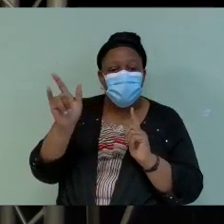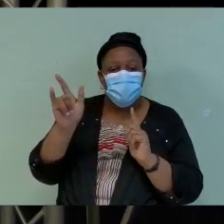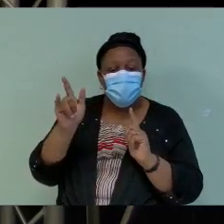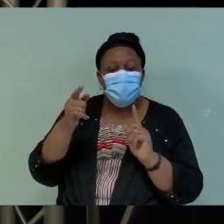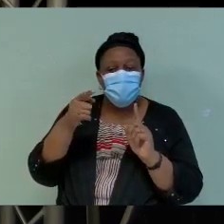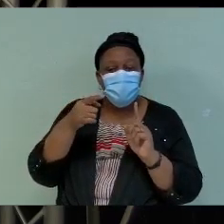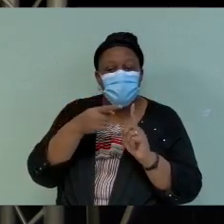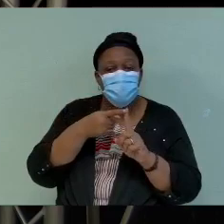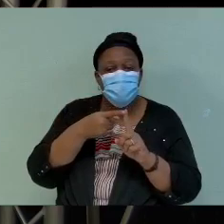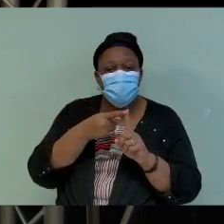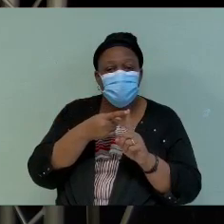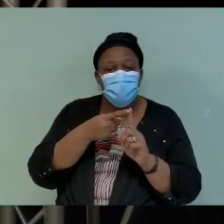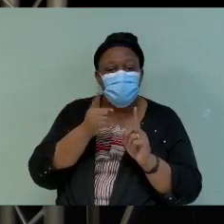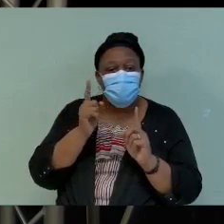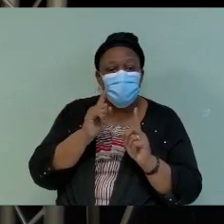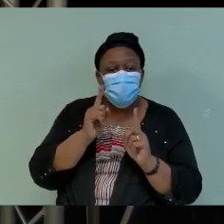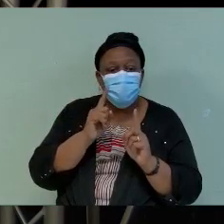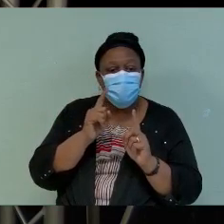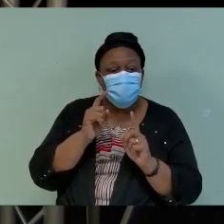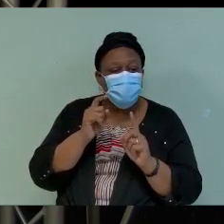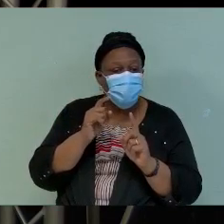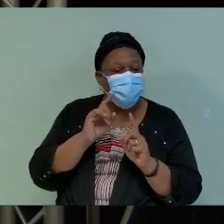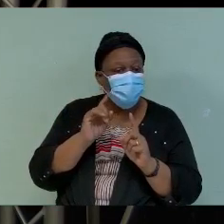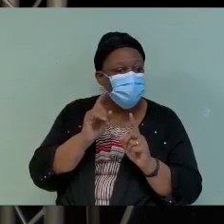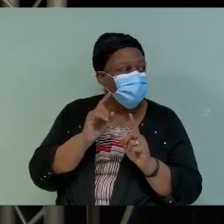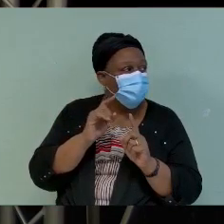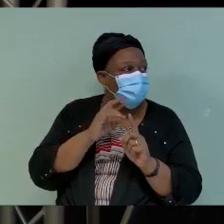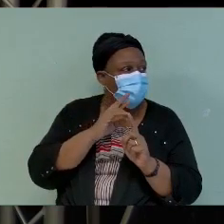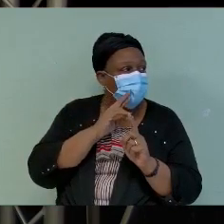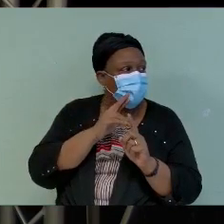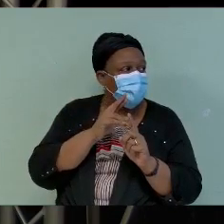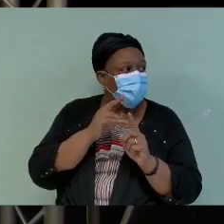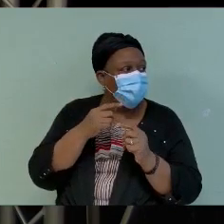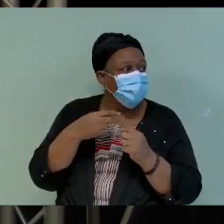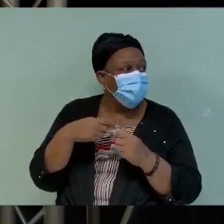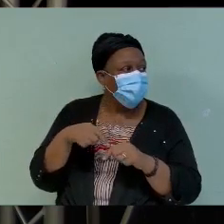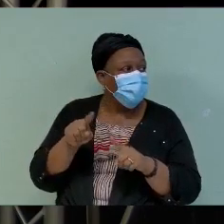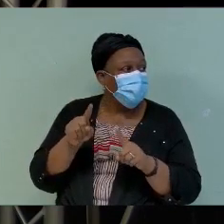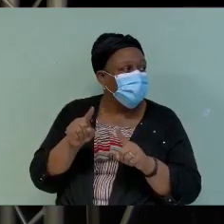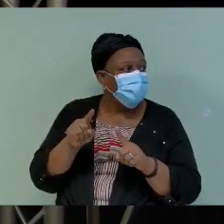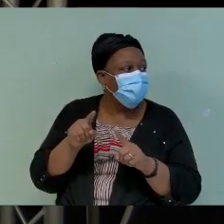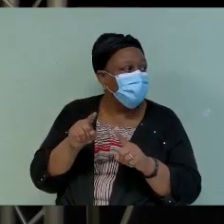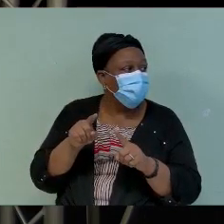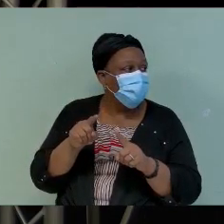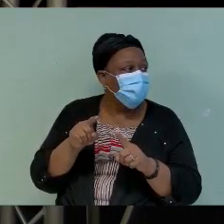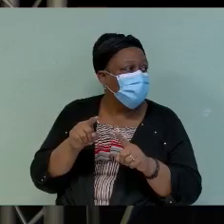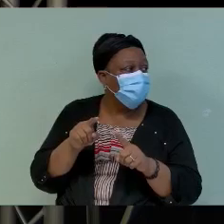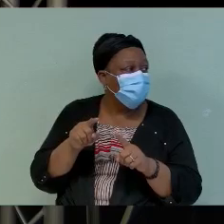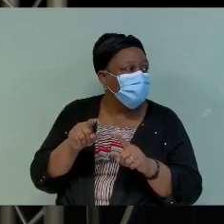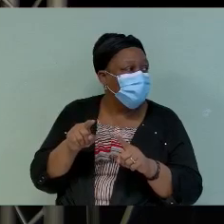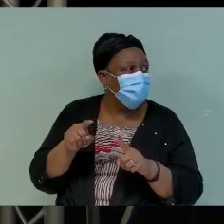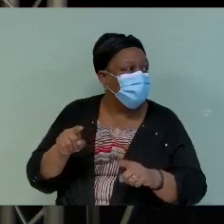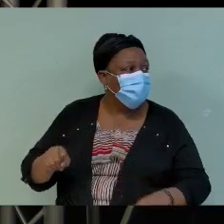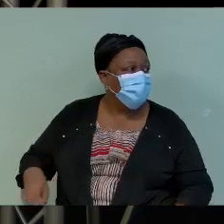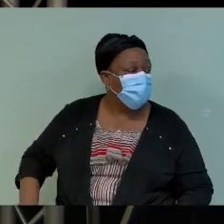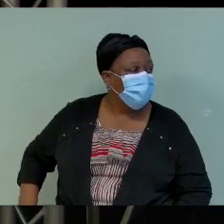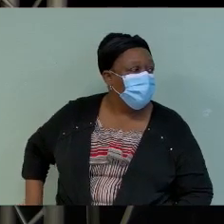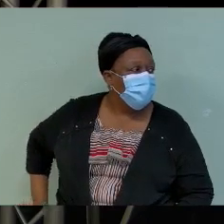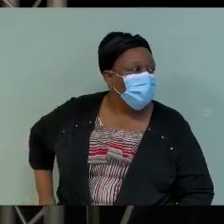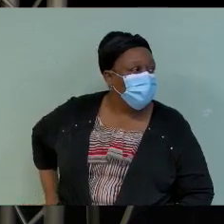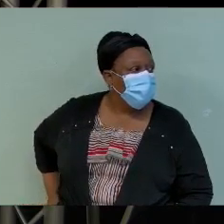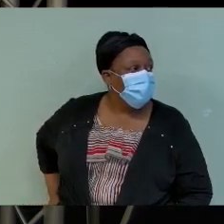positively, and I look forward to having some deliverables very